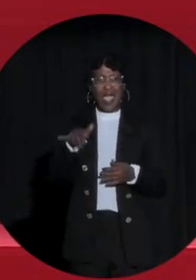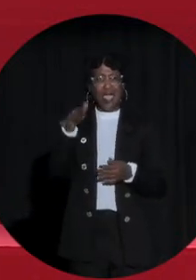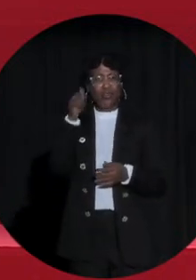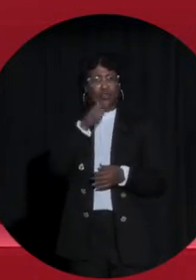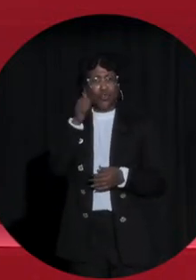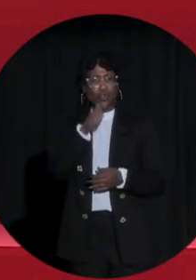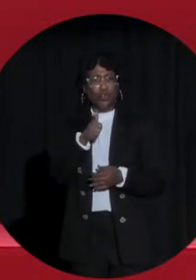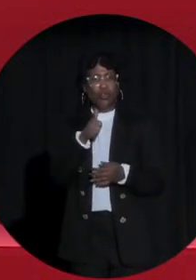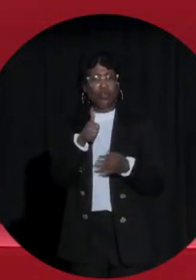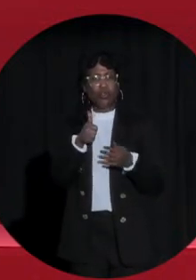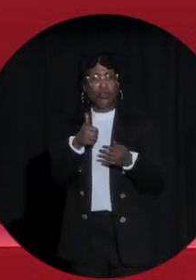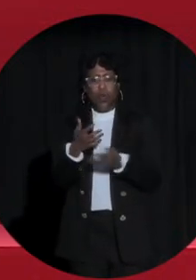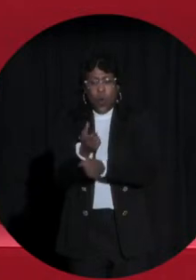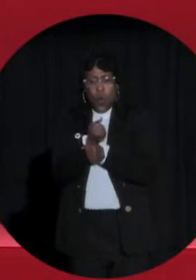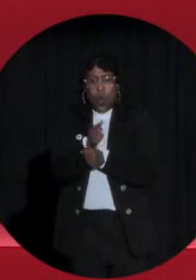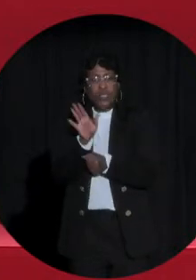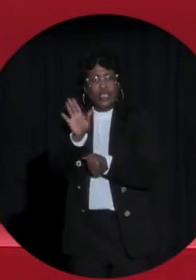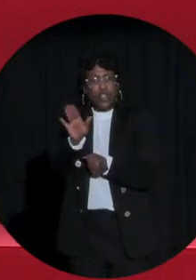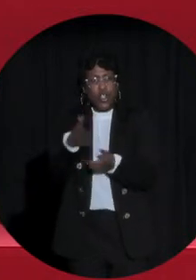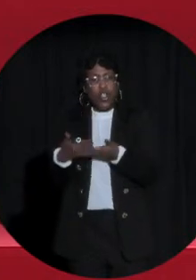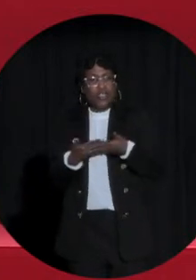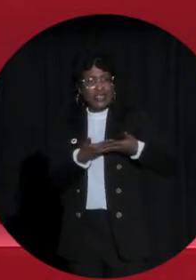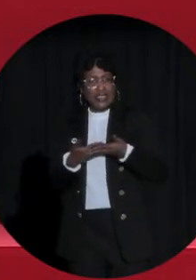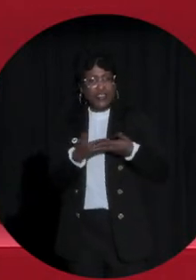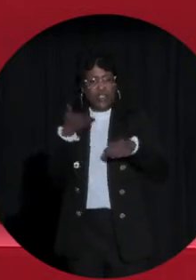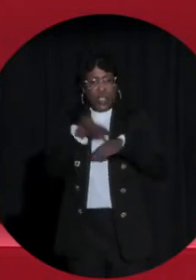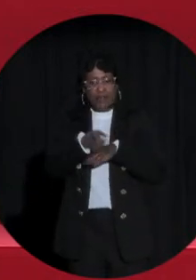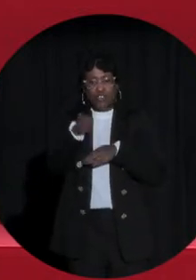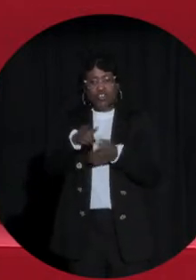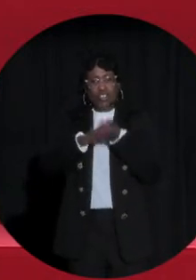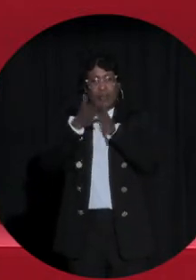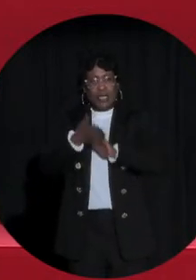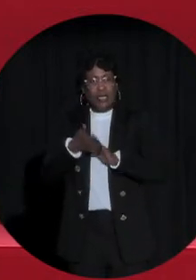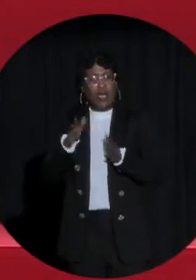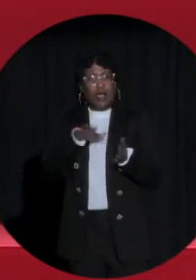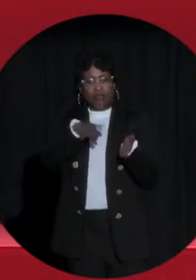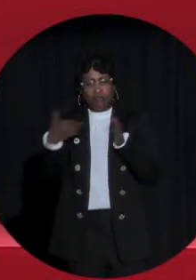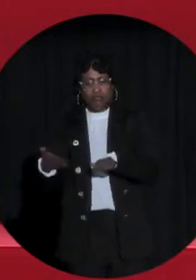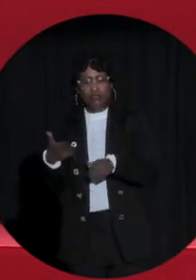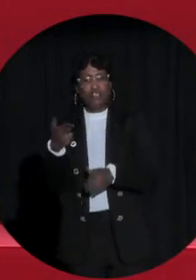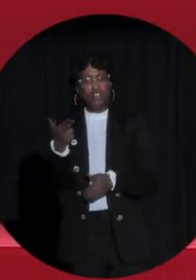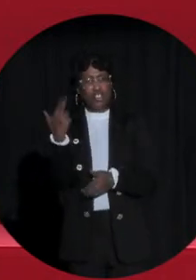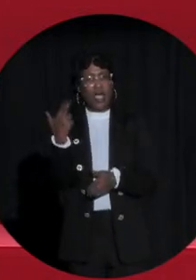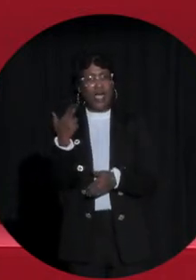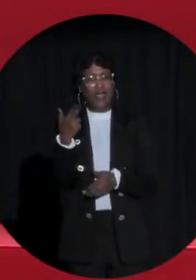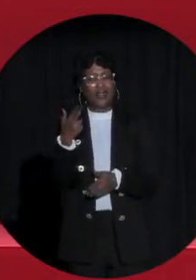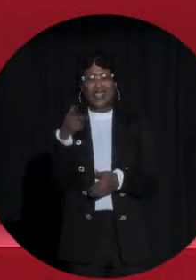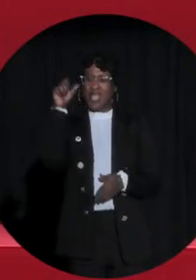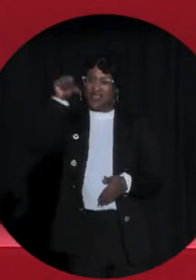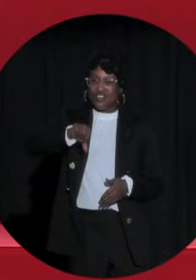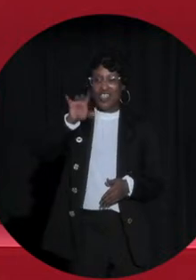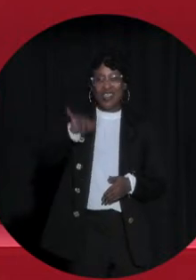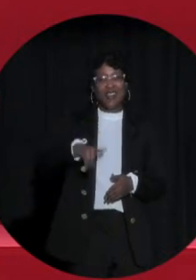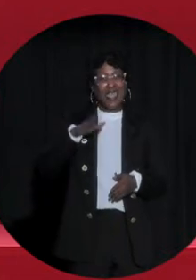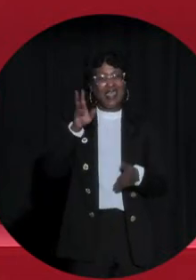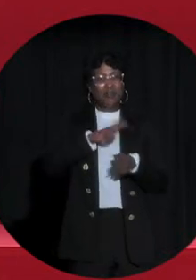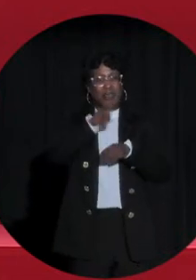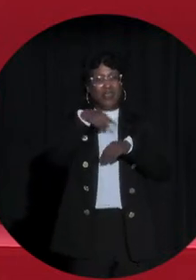shot. I reject that Black and brown communities have a higher tolerance for violence of any